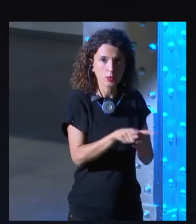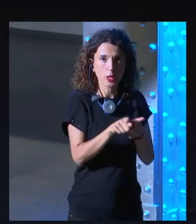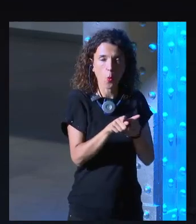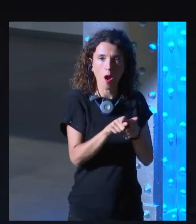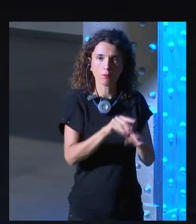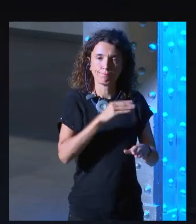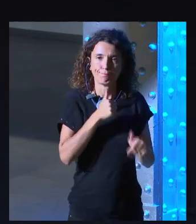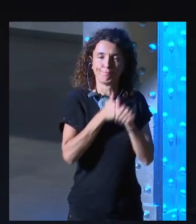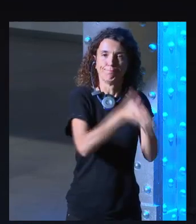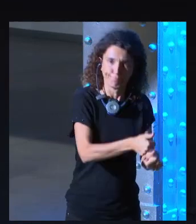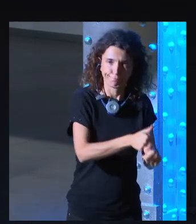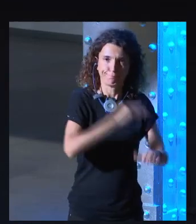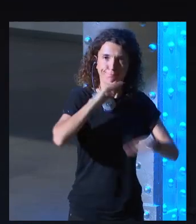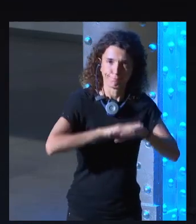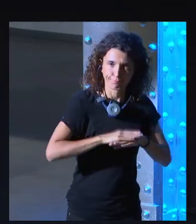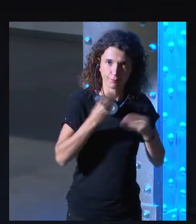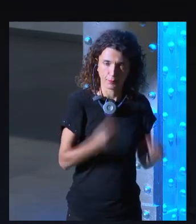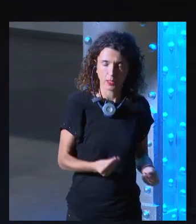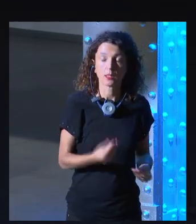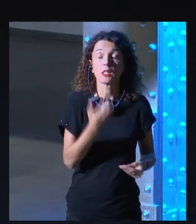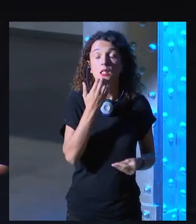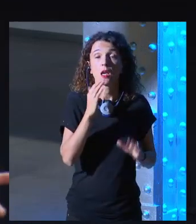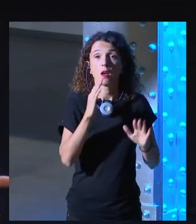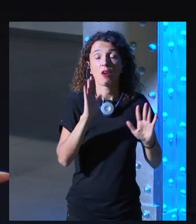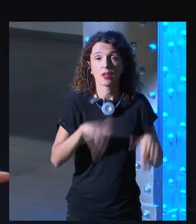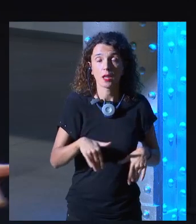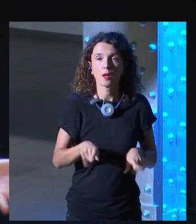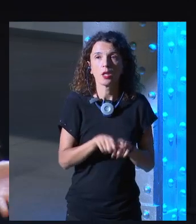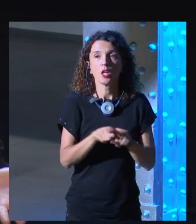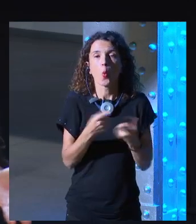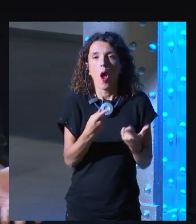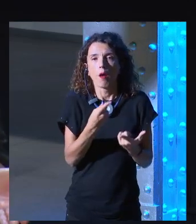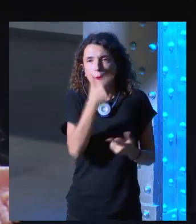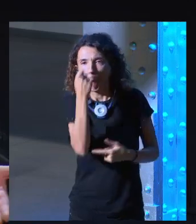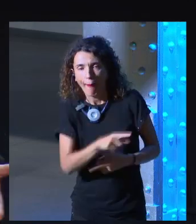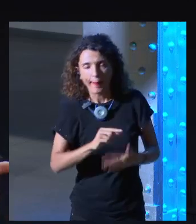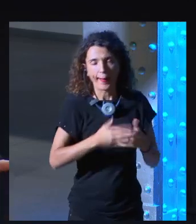see what comes out. And if it's rubbish, let's just say it's rubbish, bad luck,